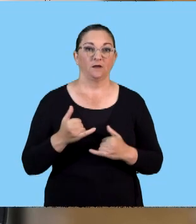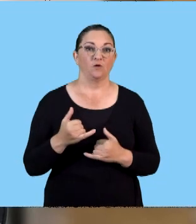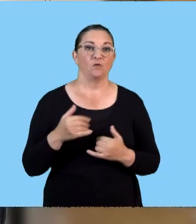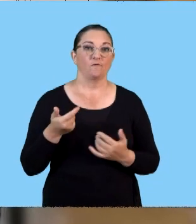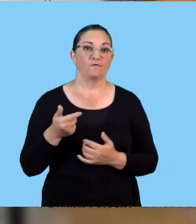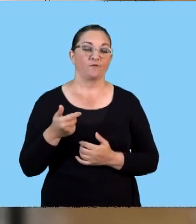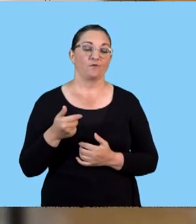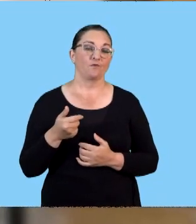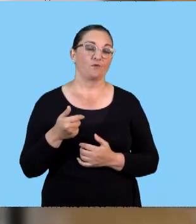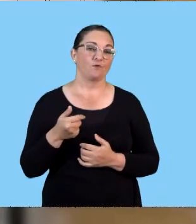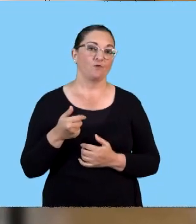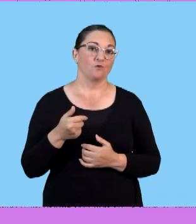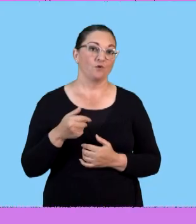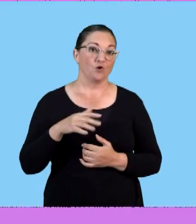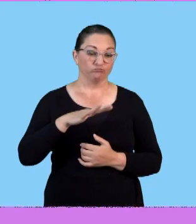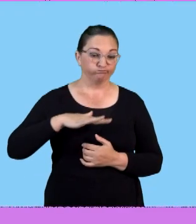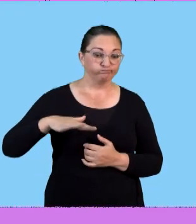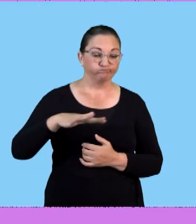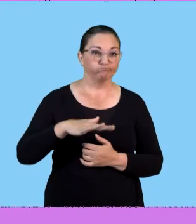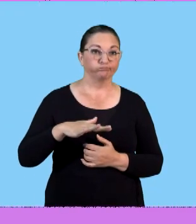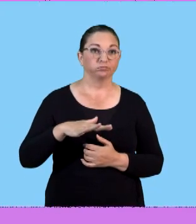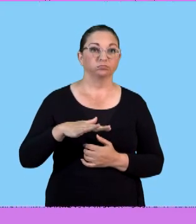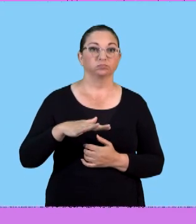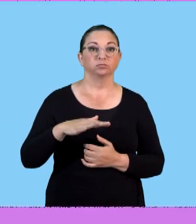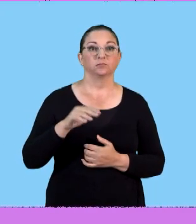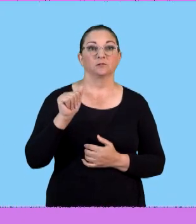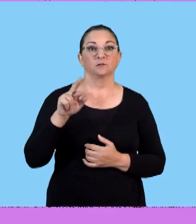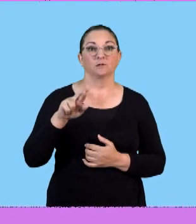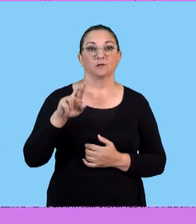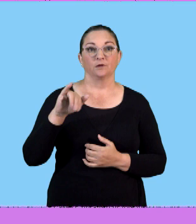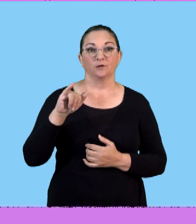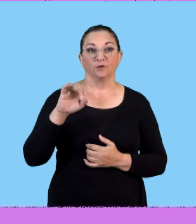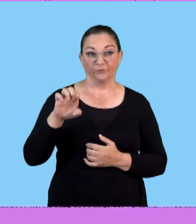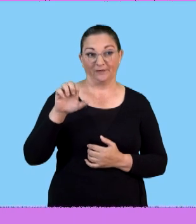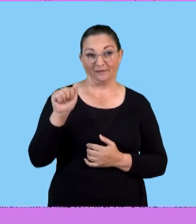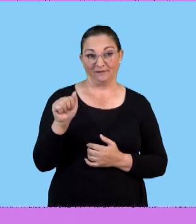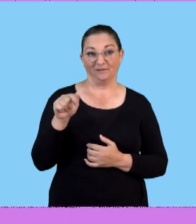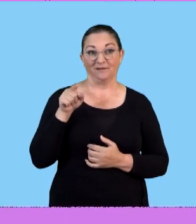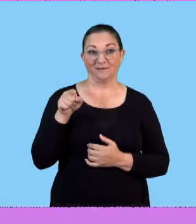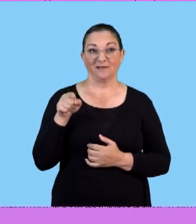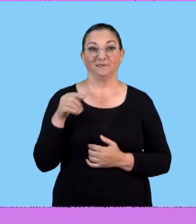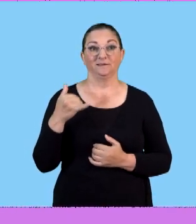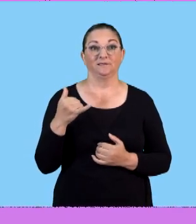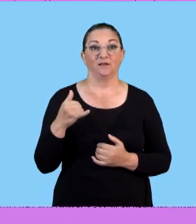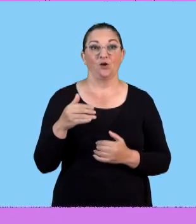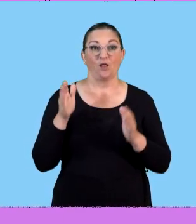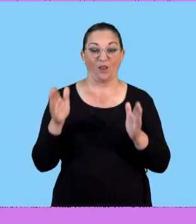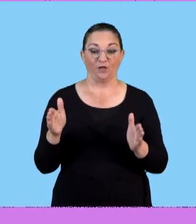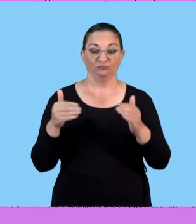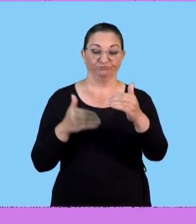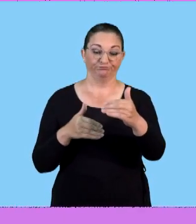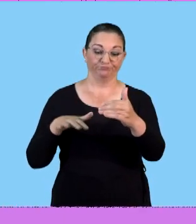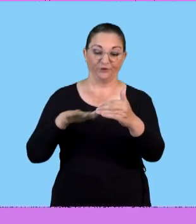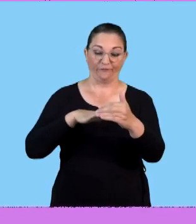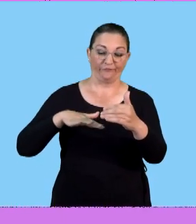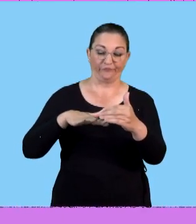at area or surface area, I've indicated here that area is the surface enclosed by the boundary lengths